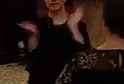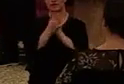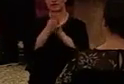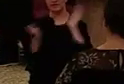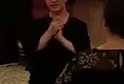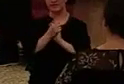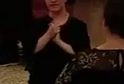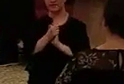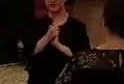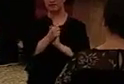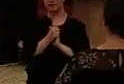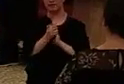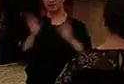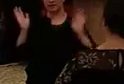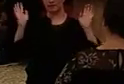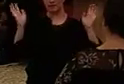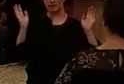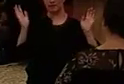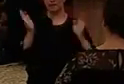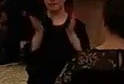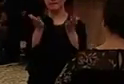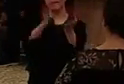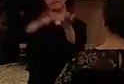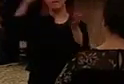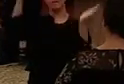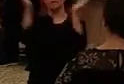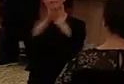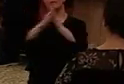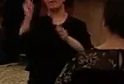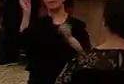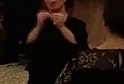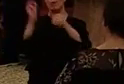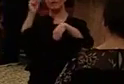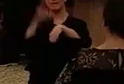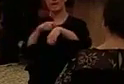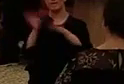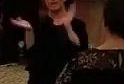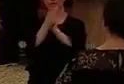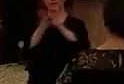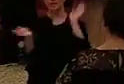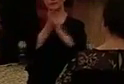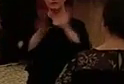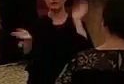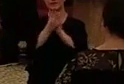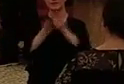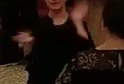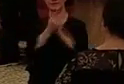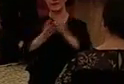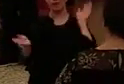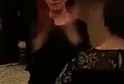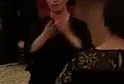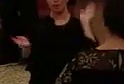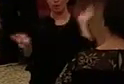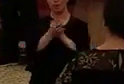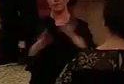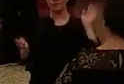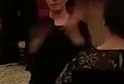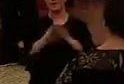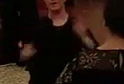Hallelujah. Hallelujah. Let's give him glory. Let's praise him one more time. Hallelujah. Jesus, I give